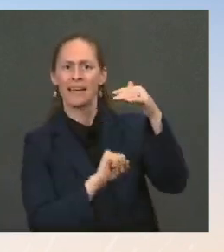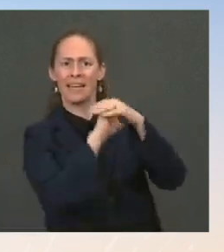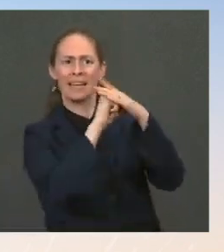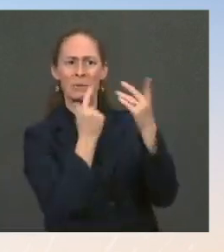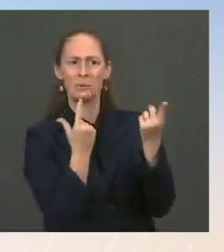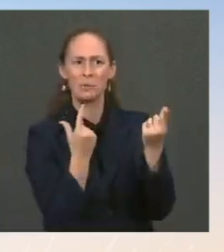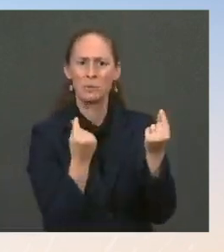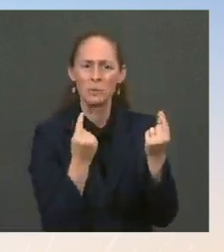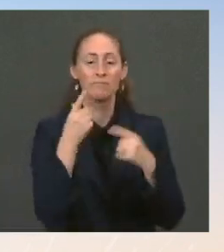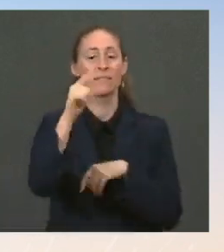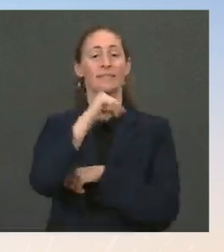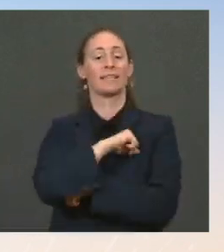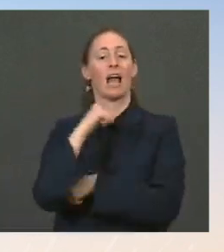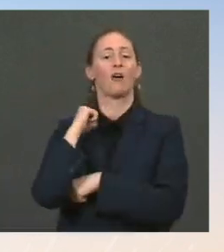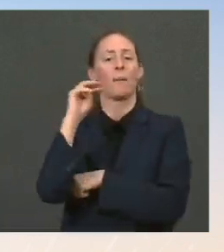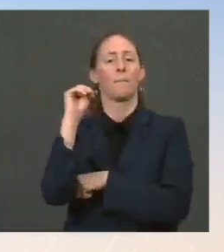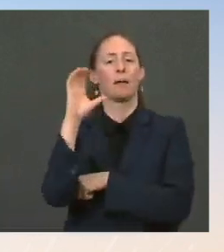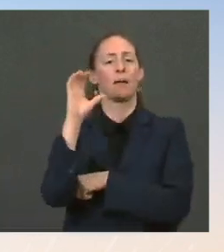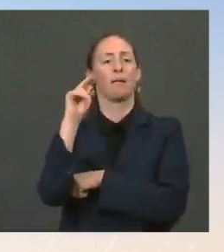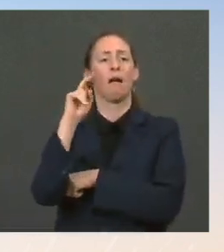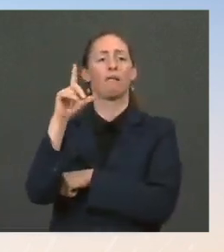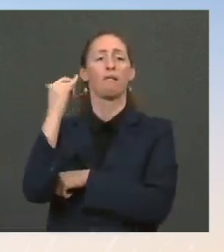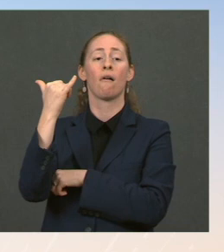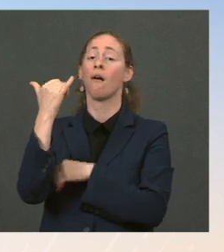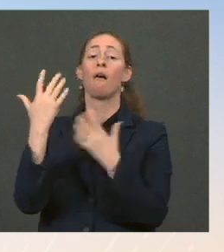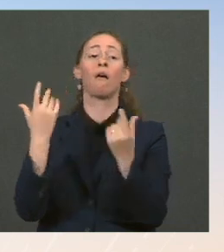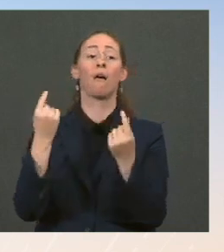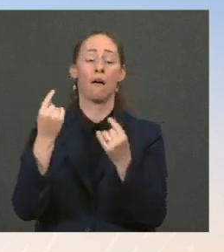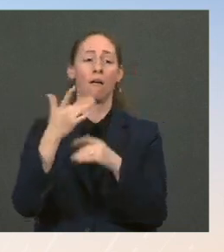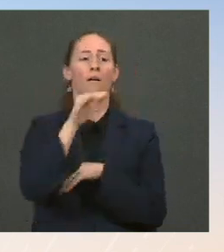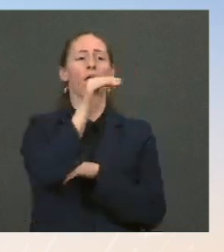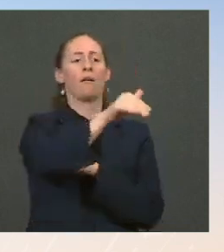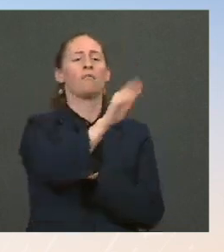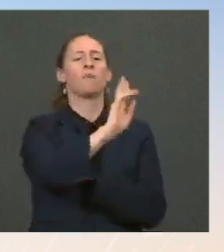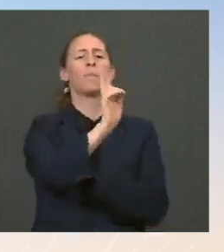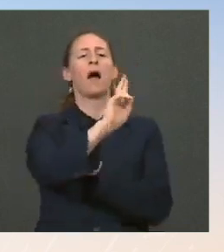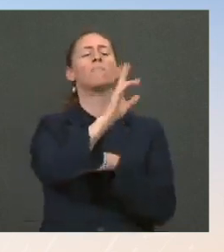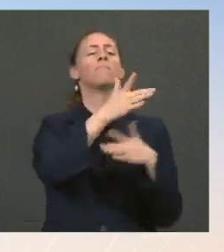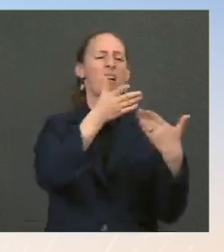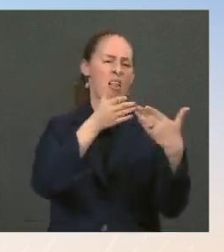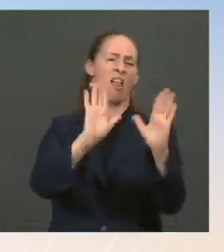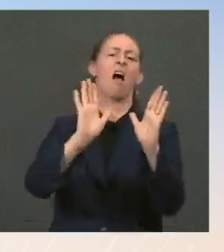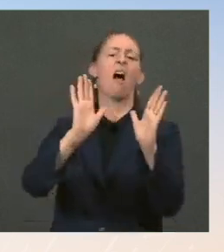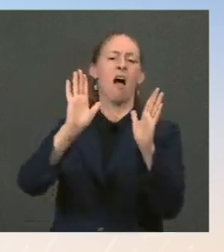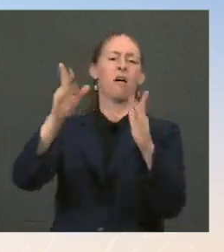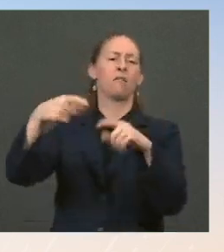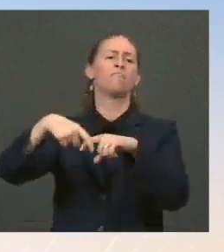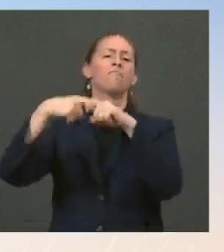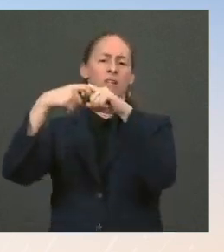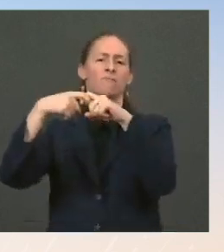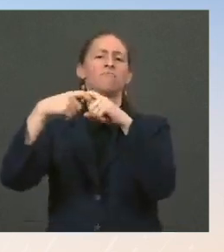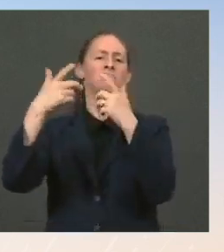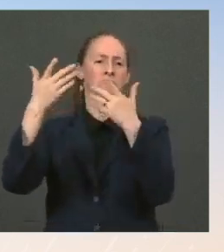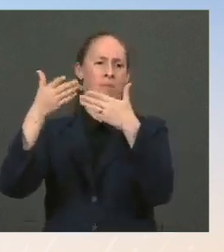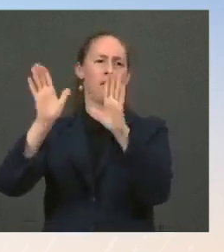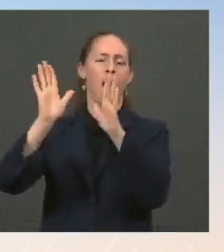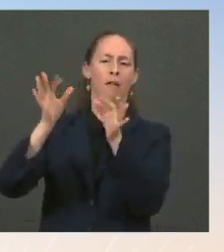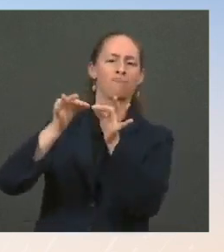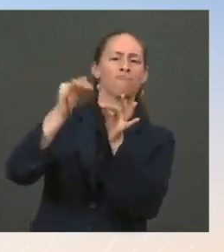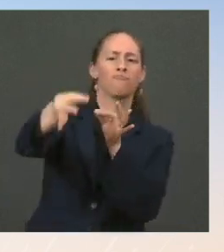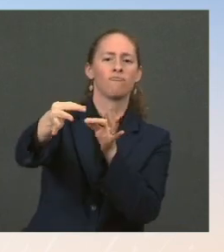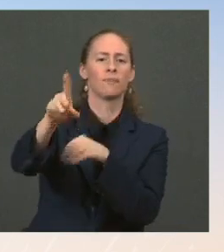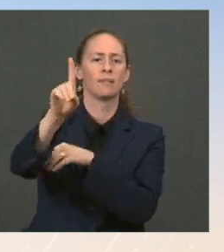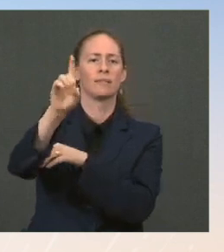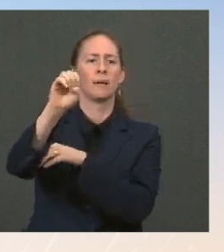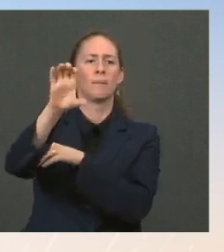proposed for Republicans to either support a short-term hike in the debt limit through December, or to support a